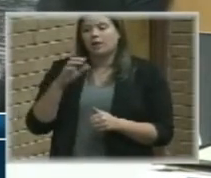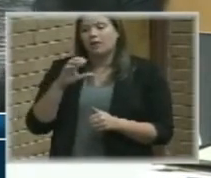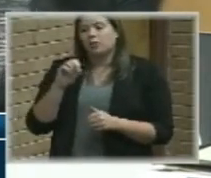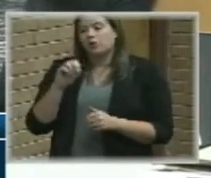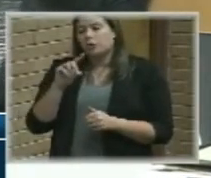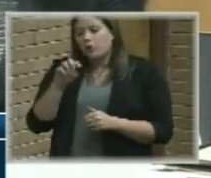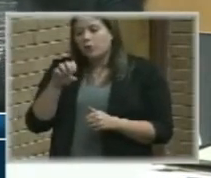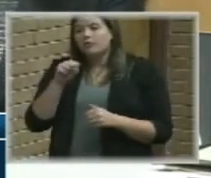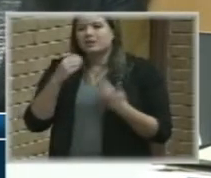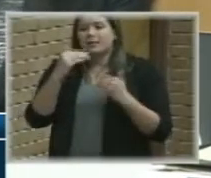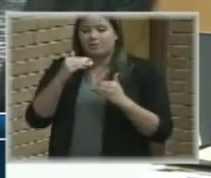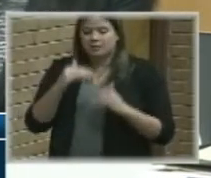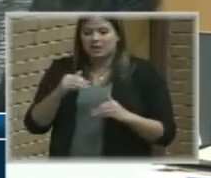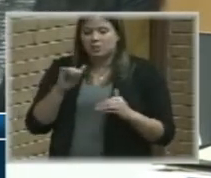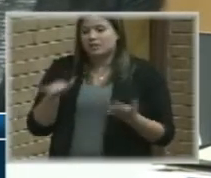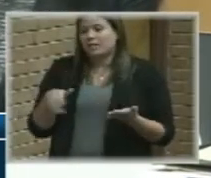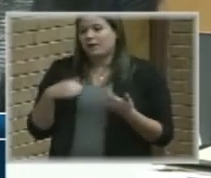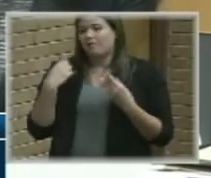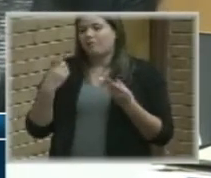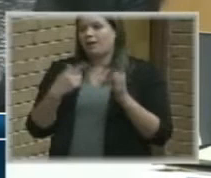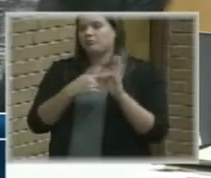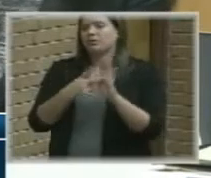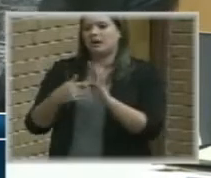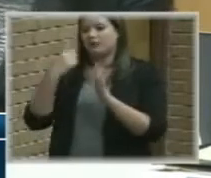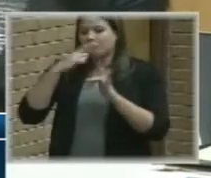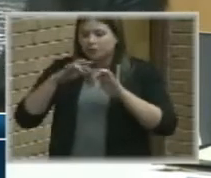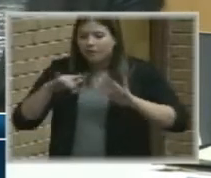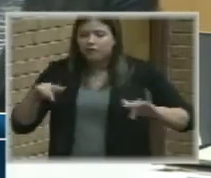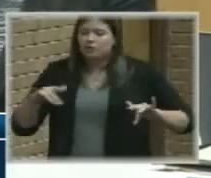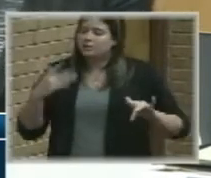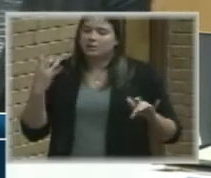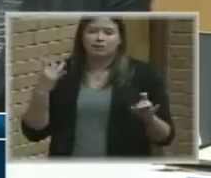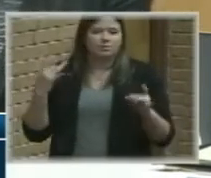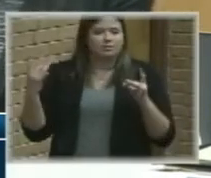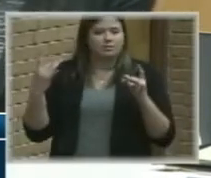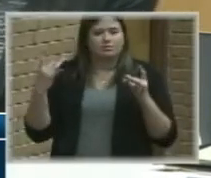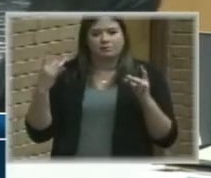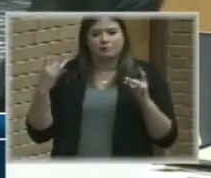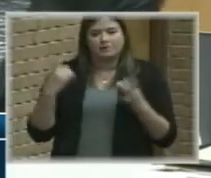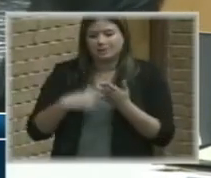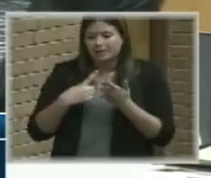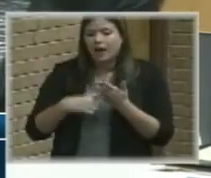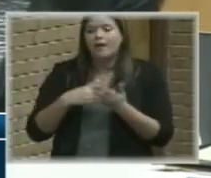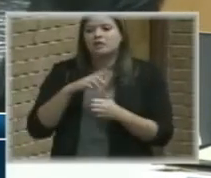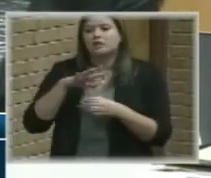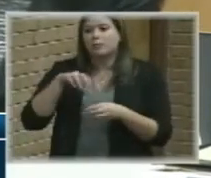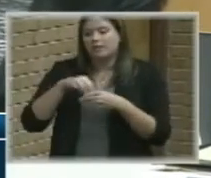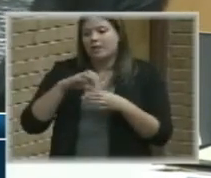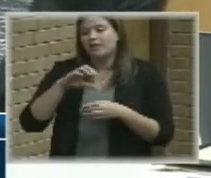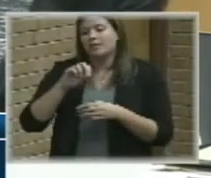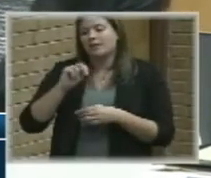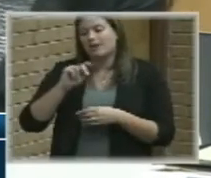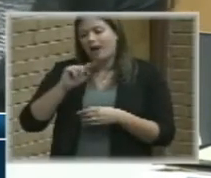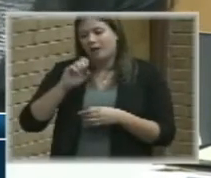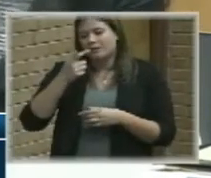the limitations that they present for diversity were discussed in the context of the IDEA board meeting.